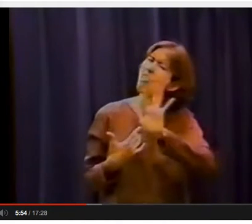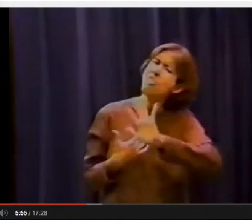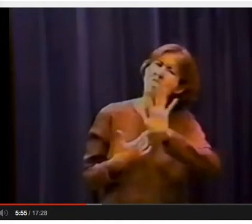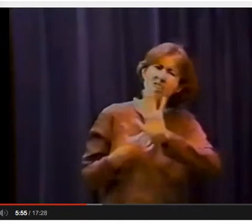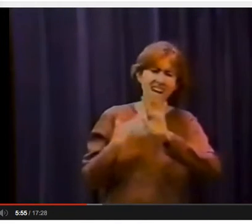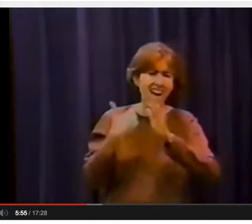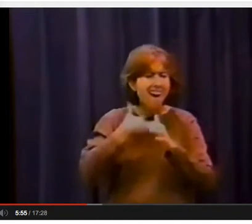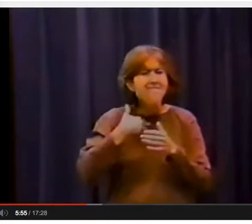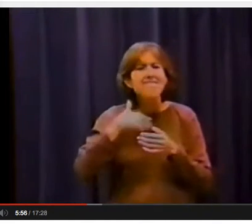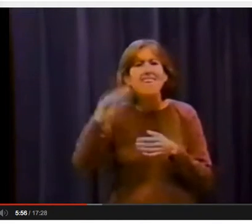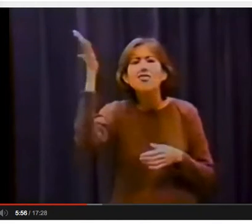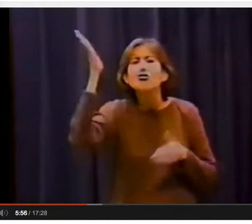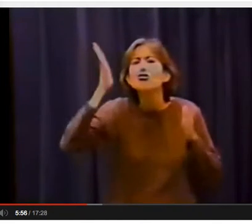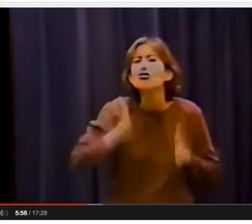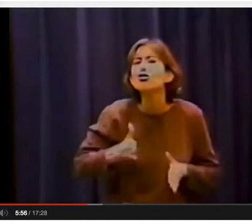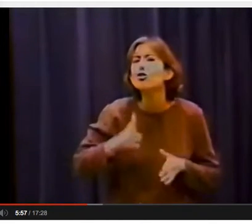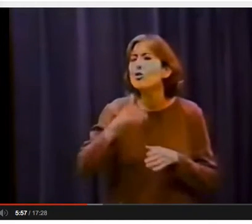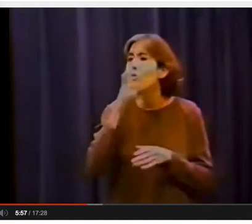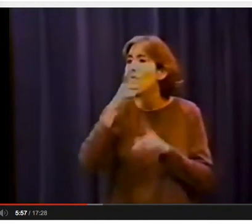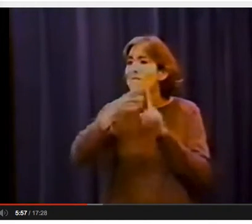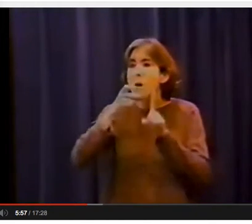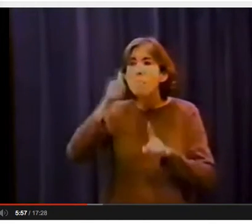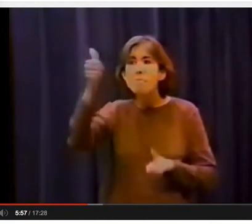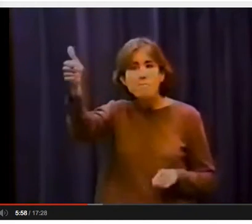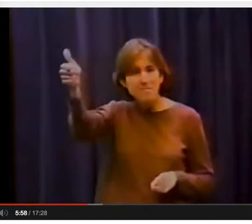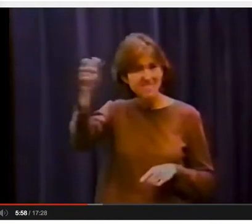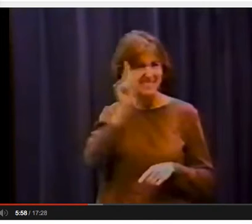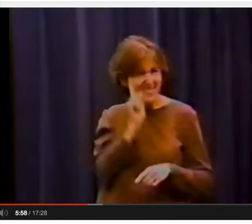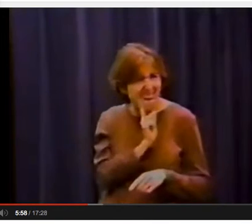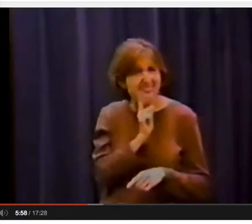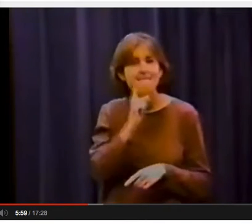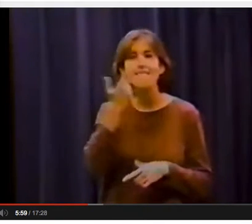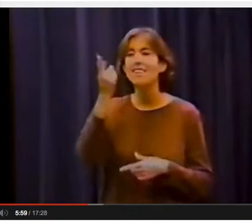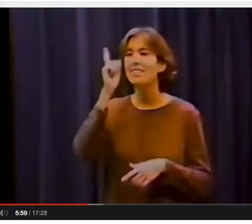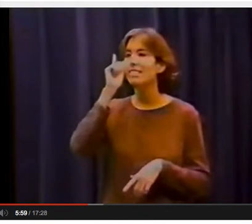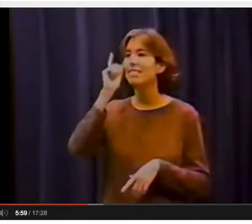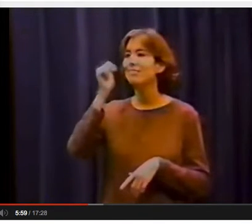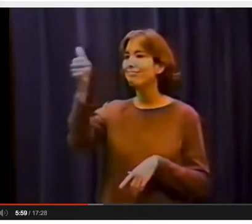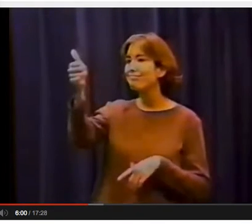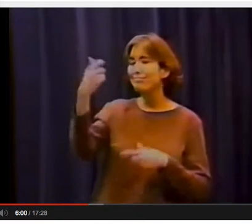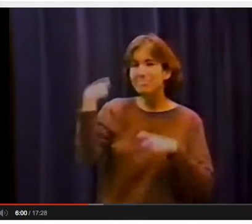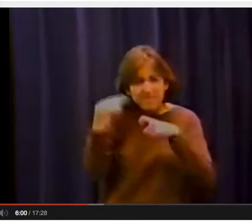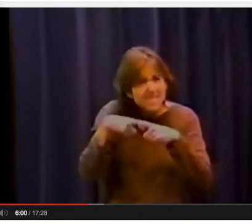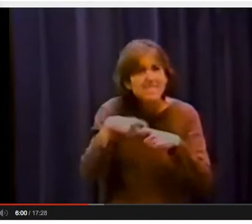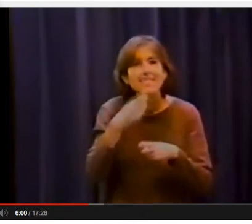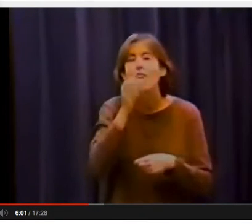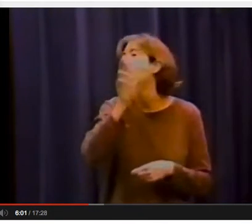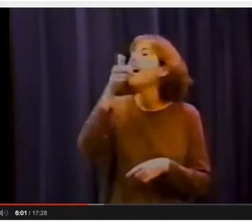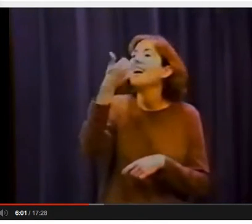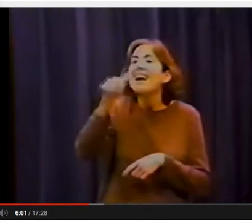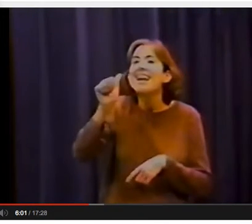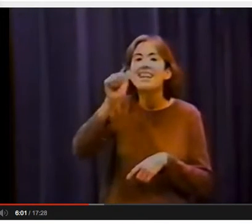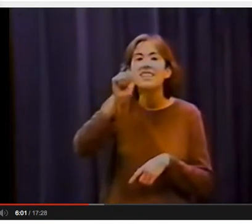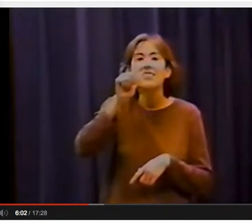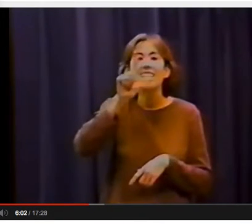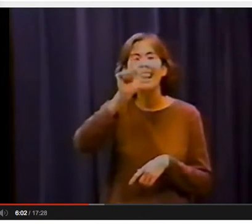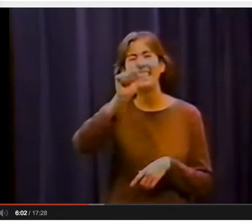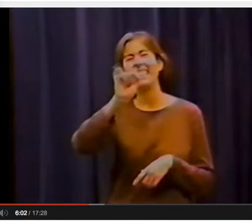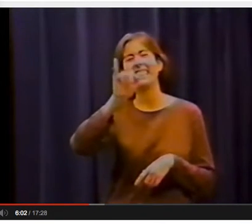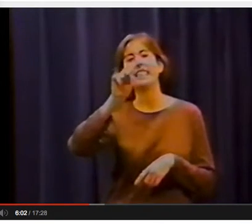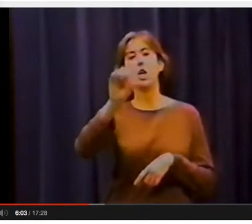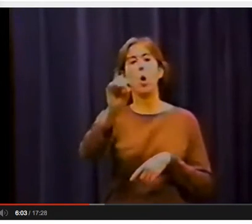So they're not only just for kids to come and express themselves and vent. We have a lot of guest speakers, deaf speakers,